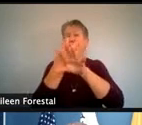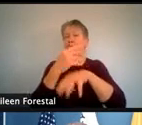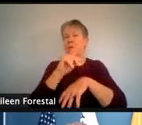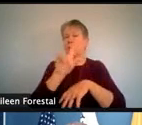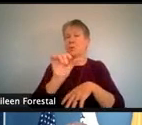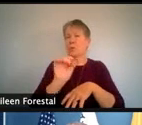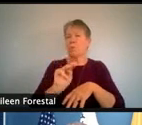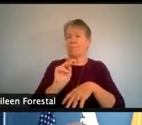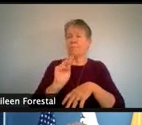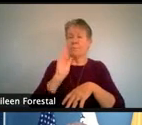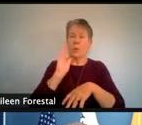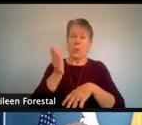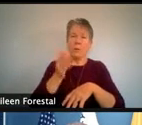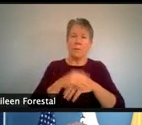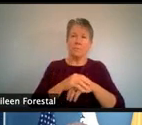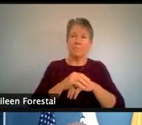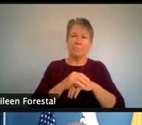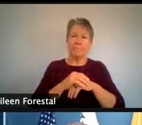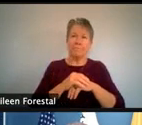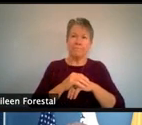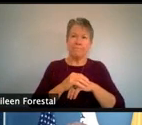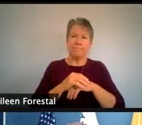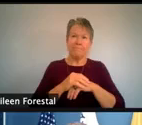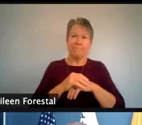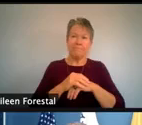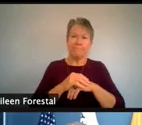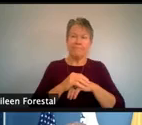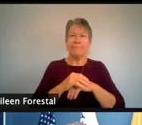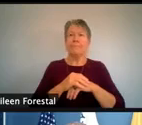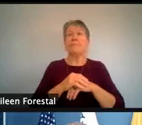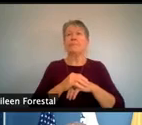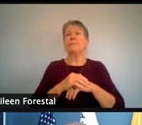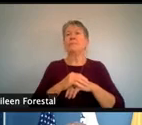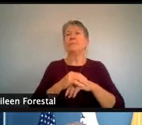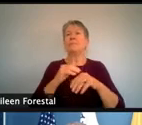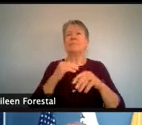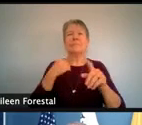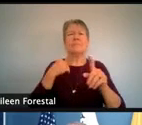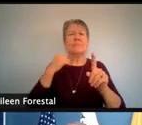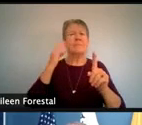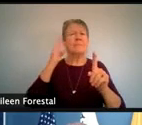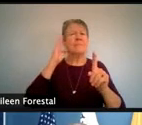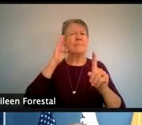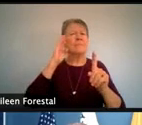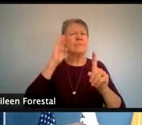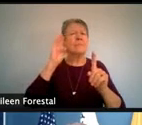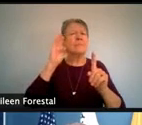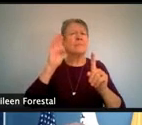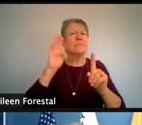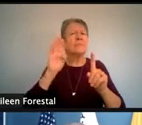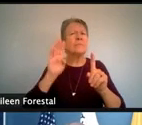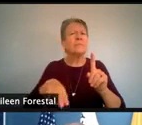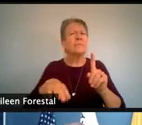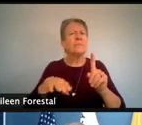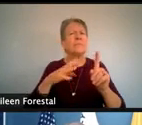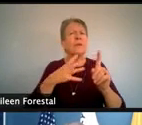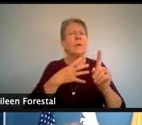virtual format on Thursday. I know the next White House briefing is scheduled for Friday.